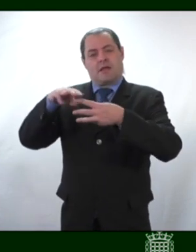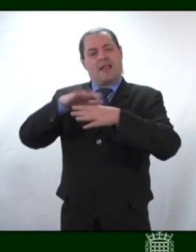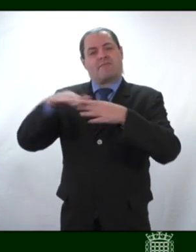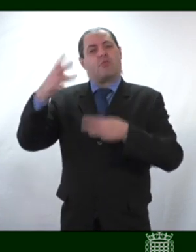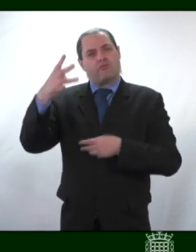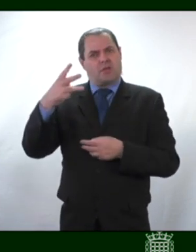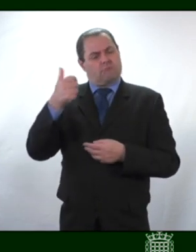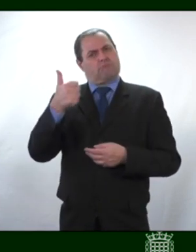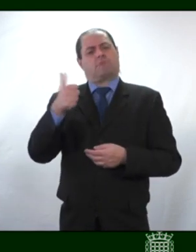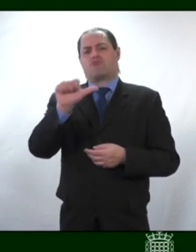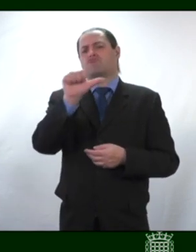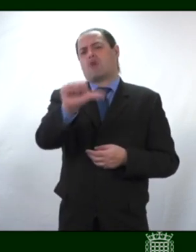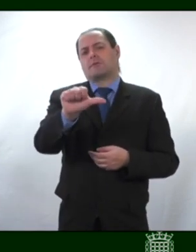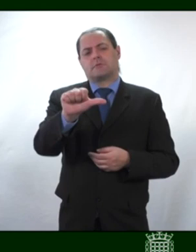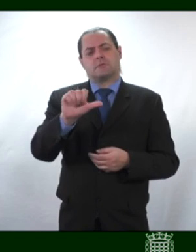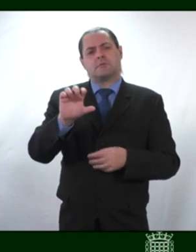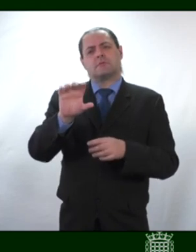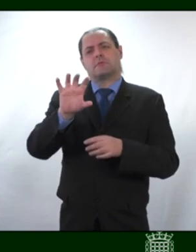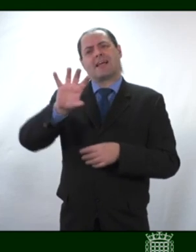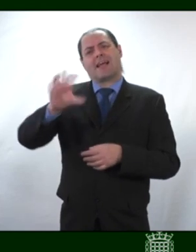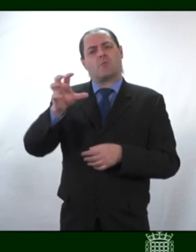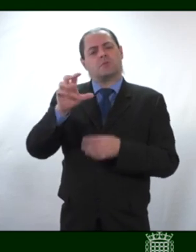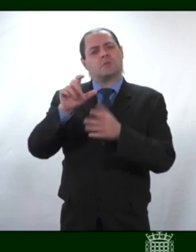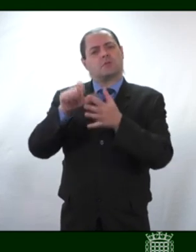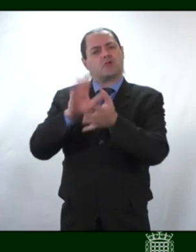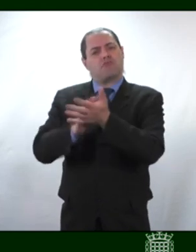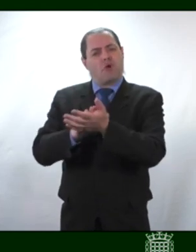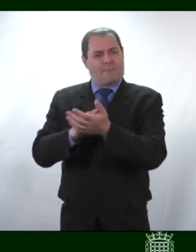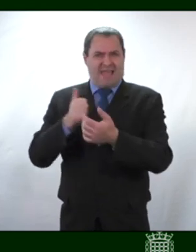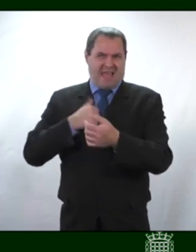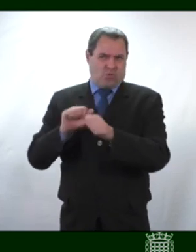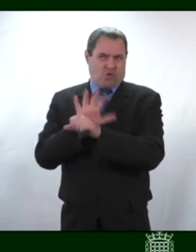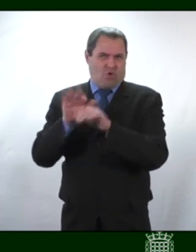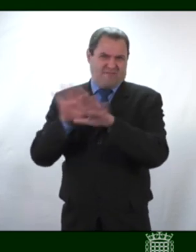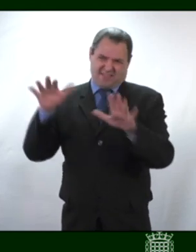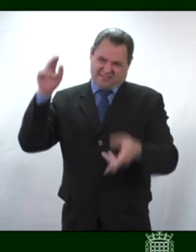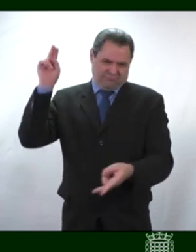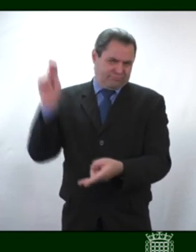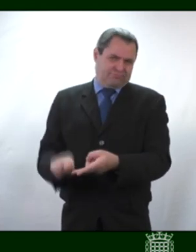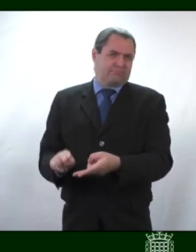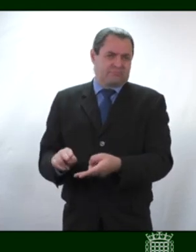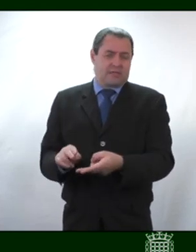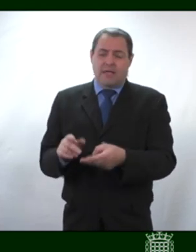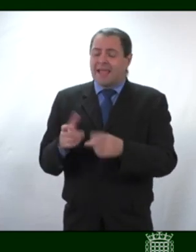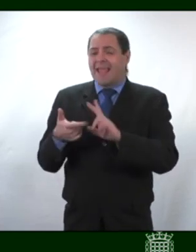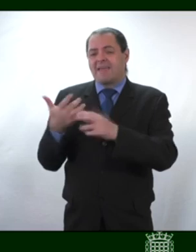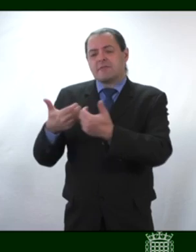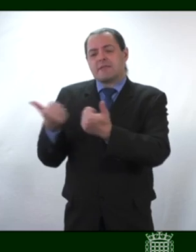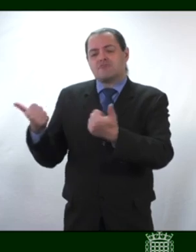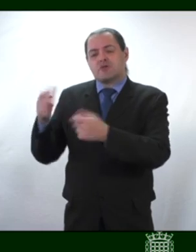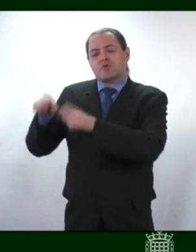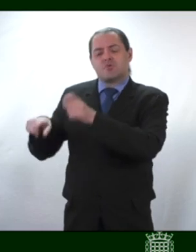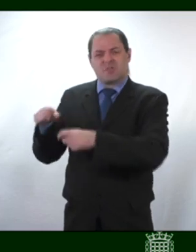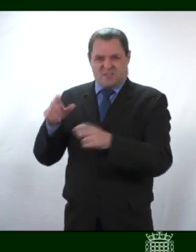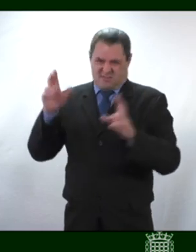right. In County Durham, COVID numbers are plateauing, especially if you take out of the students. But could he address the